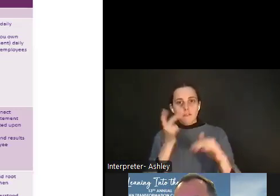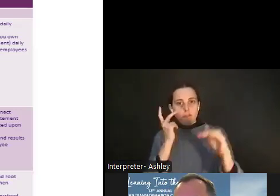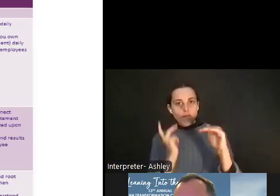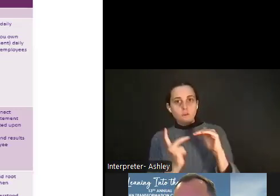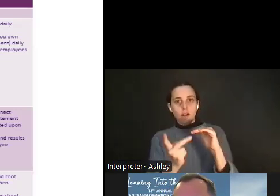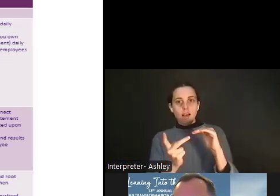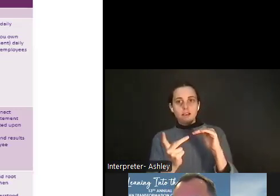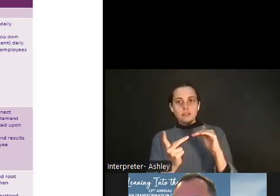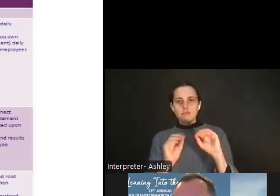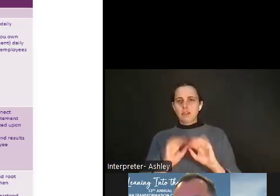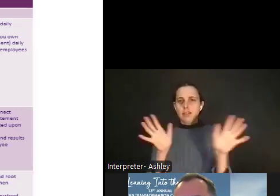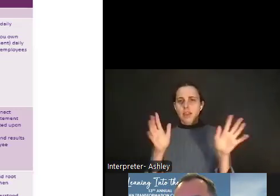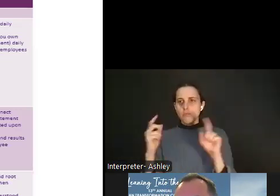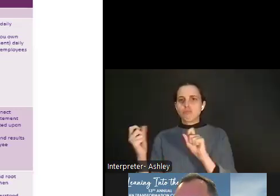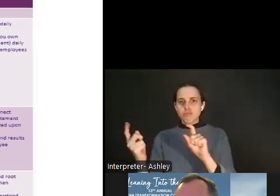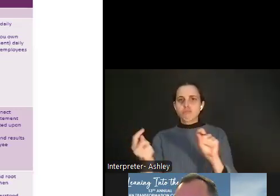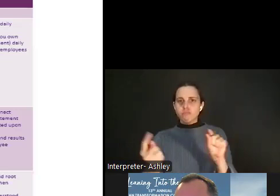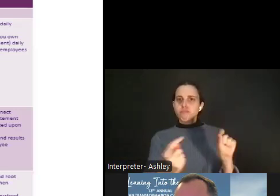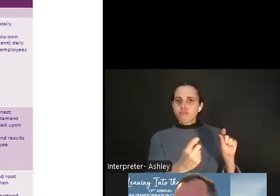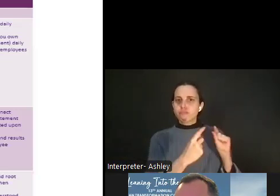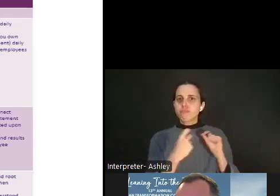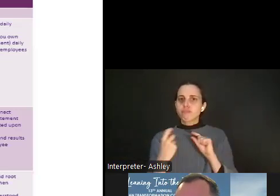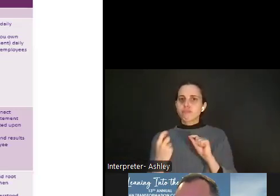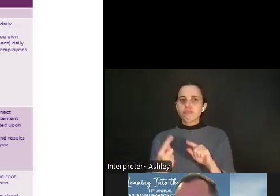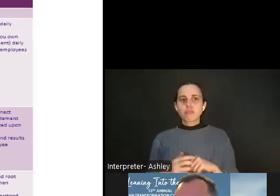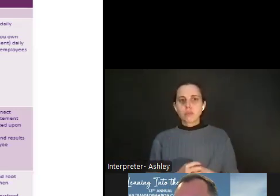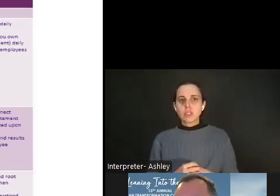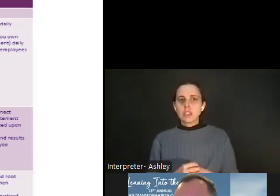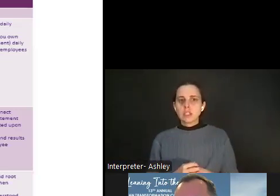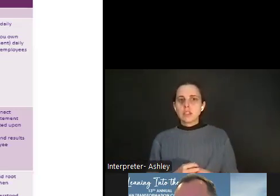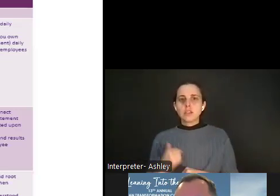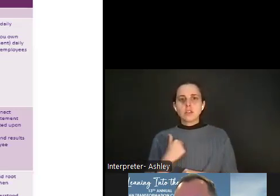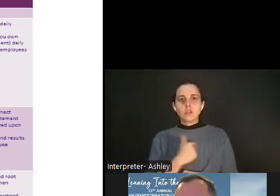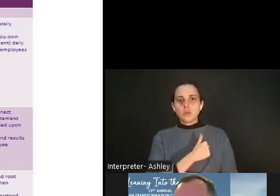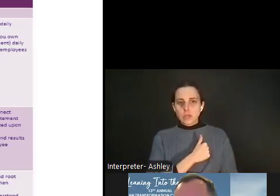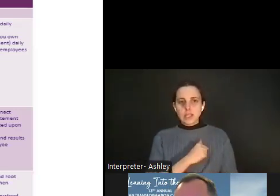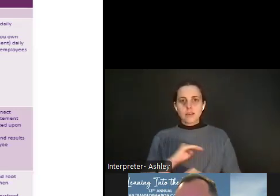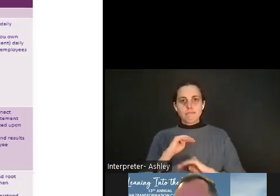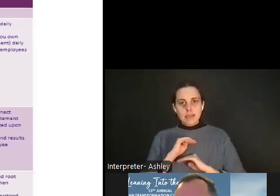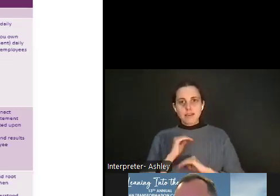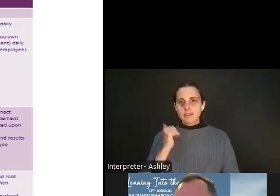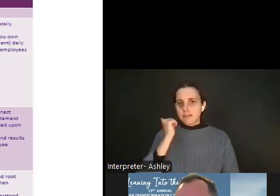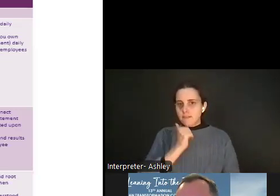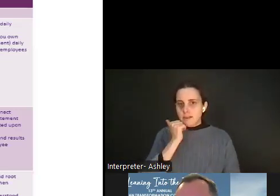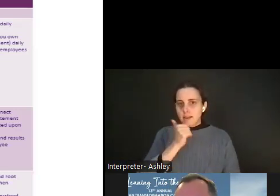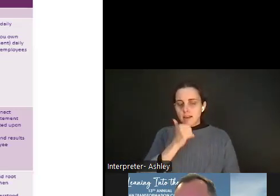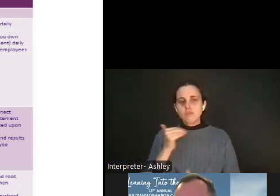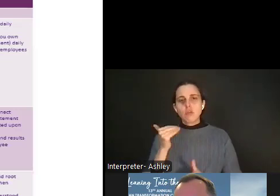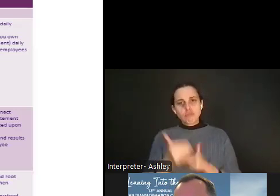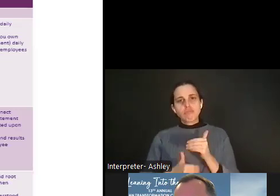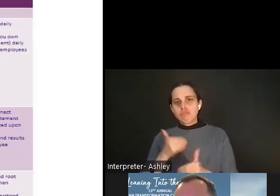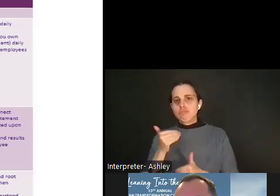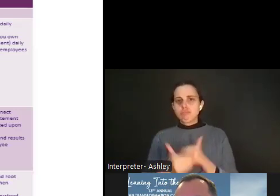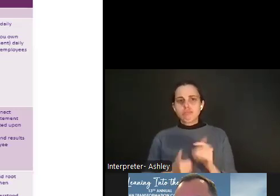by everybody, that we follow those forecasts, that we meet those targets on a daily basis, our production